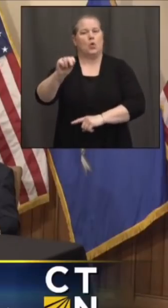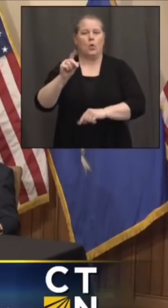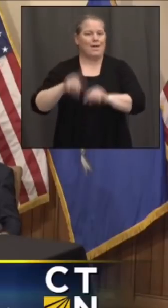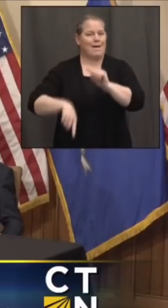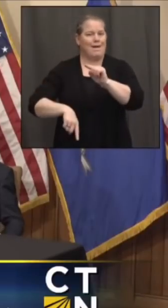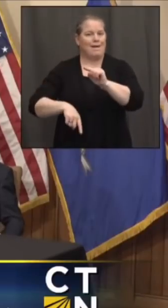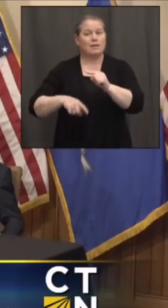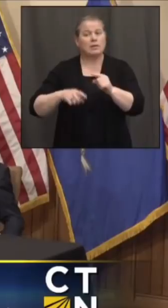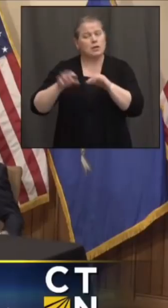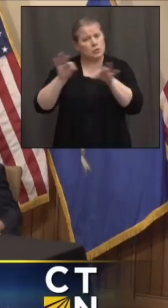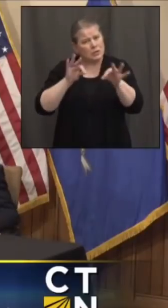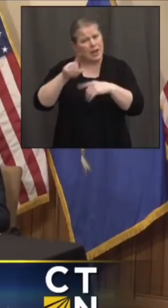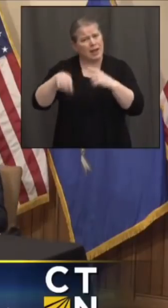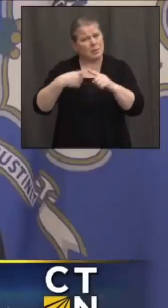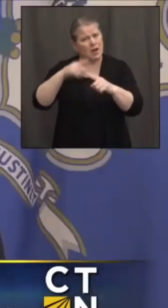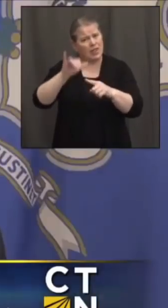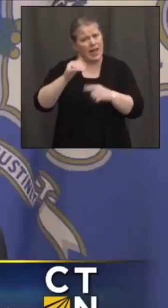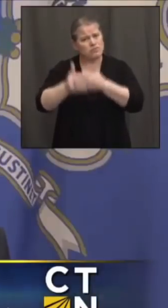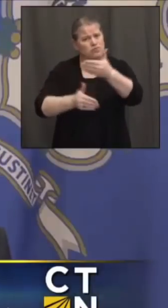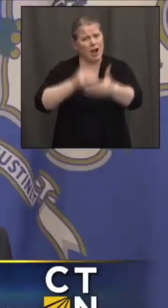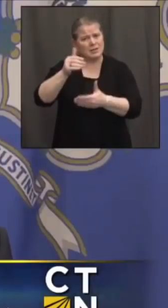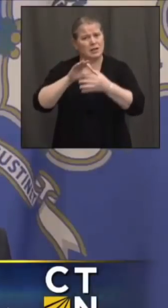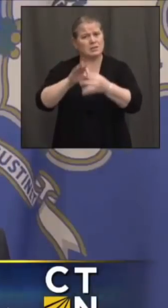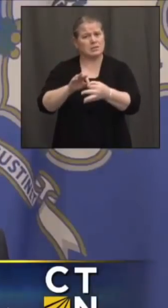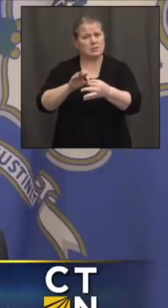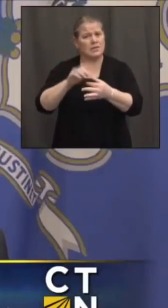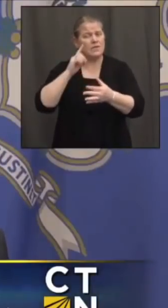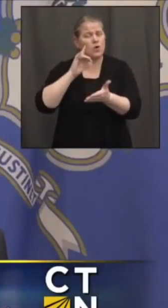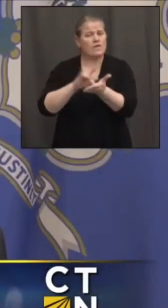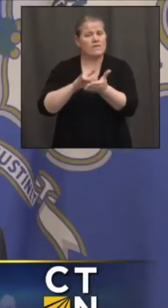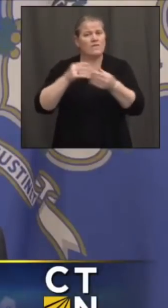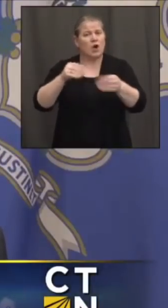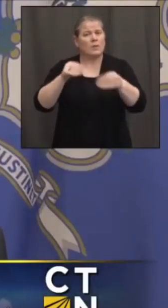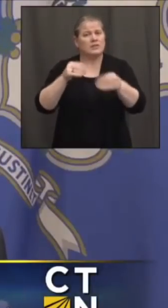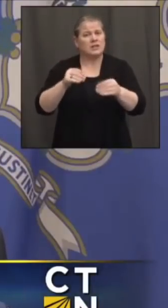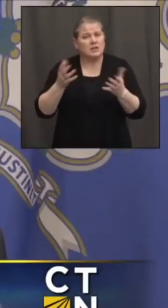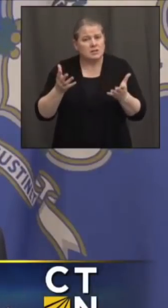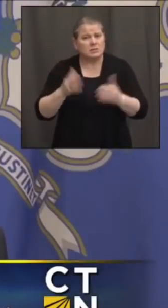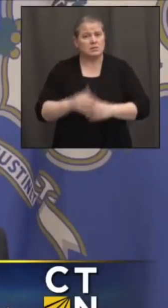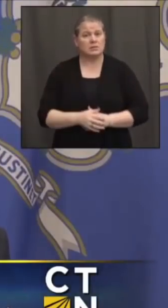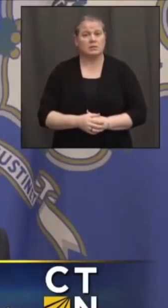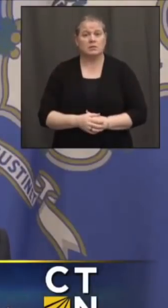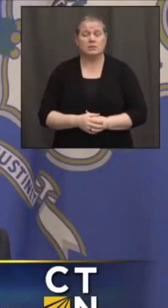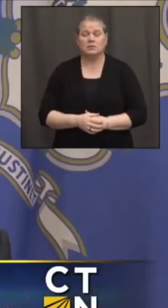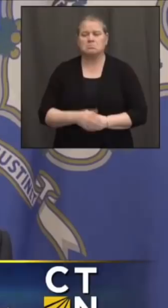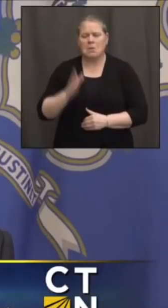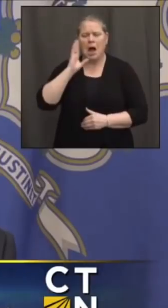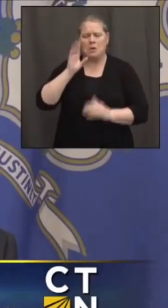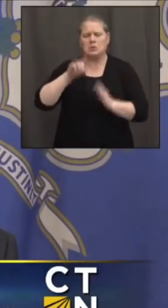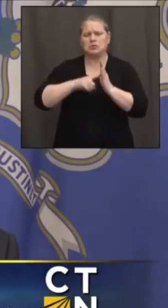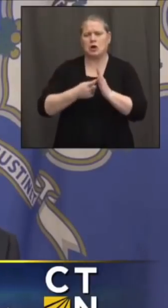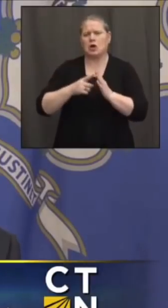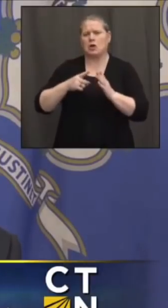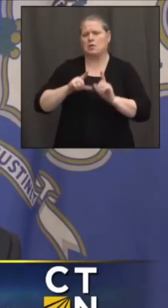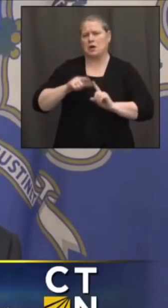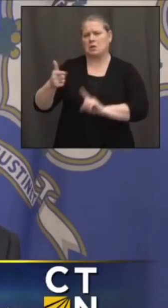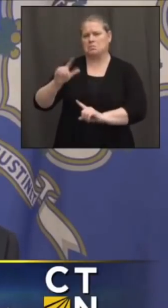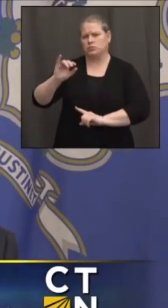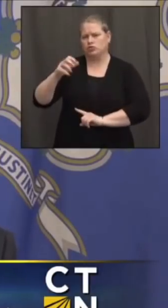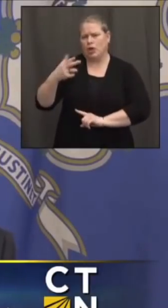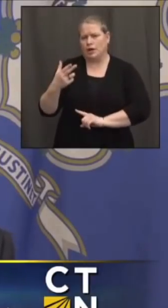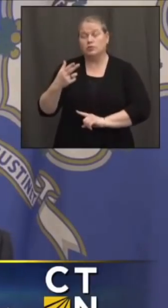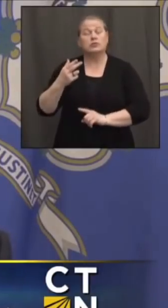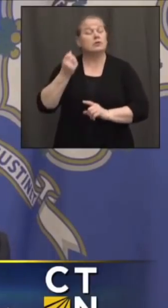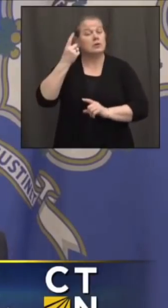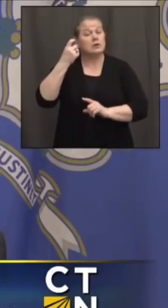pharmacies? Well, I'll start, and then I'm going to pass it over to Josh. But look, you got to live here in Connecticut or work here in Connecticut. You got to